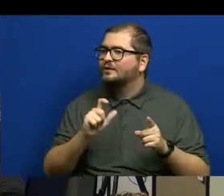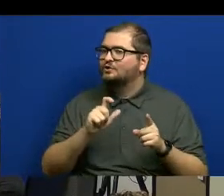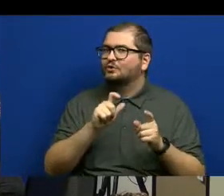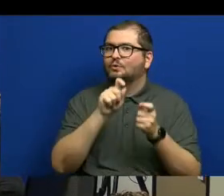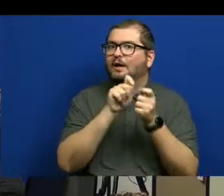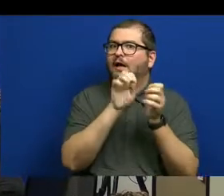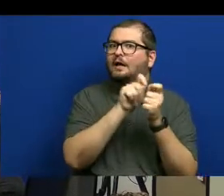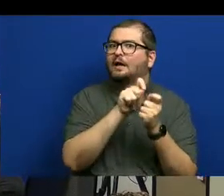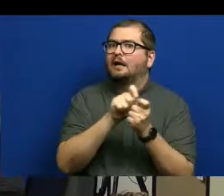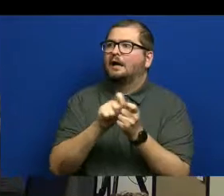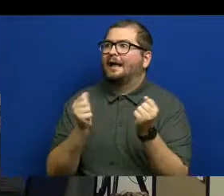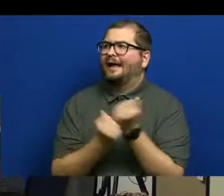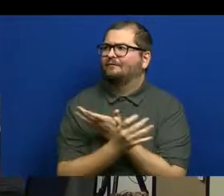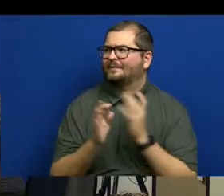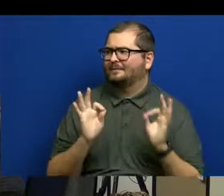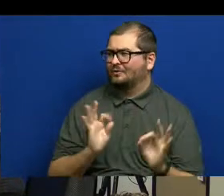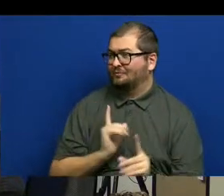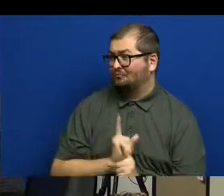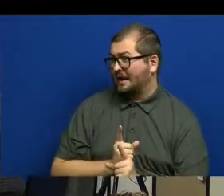cross all the T's.